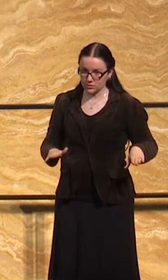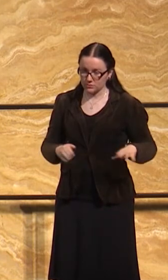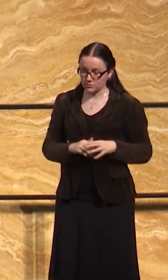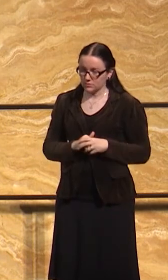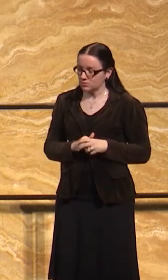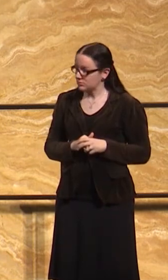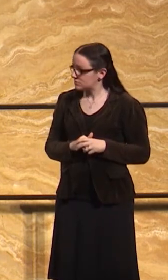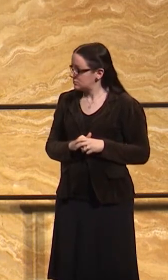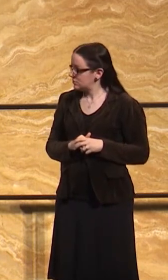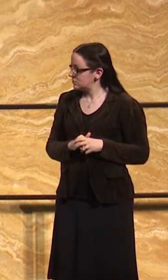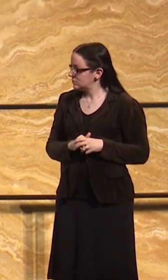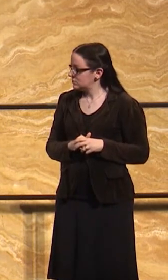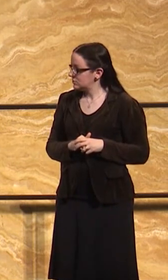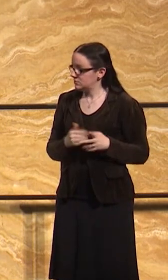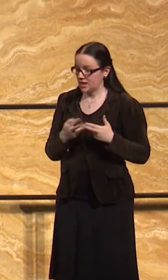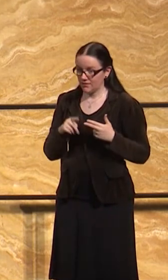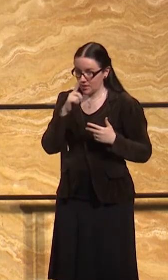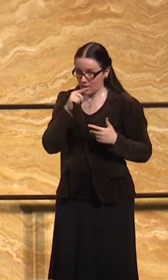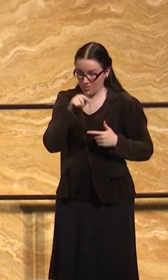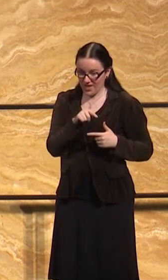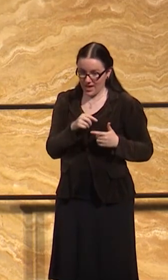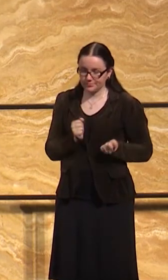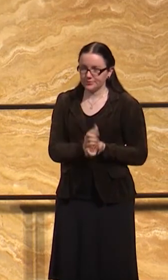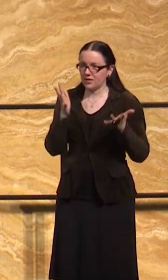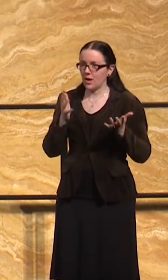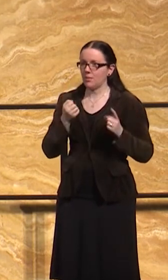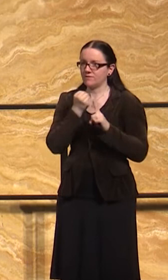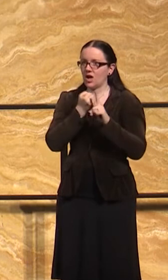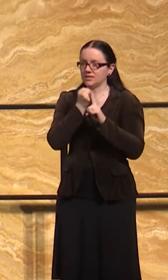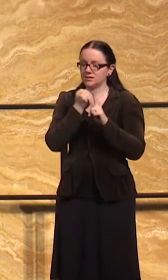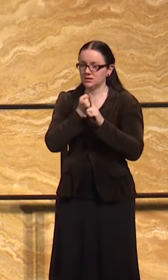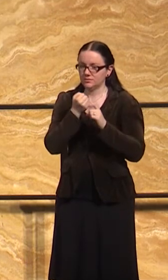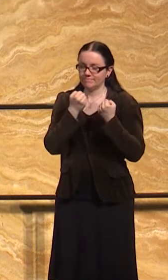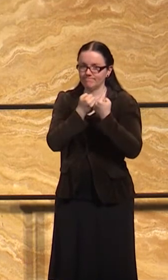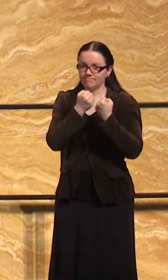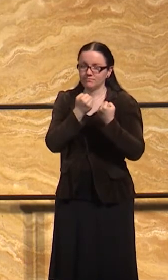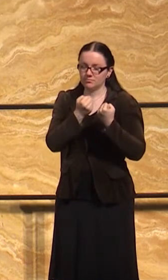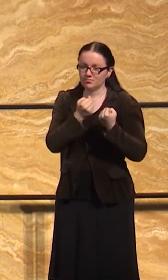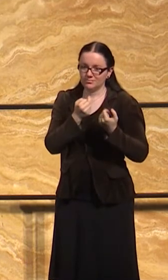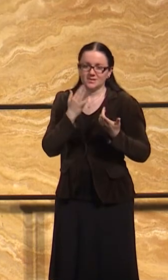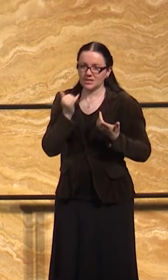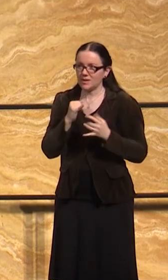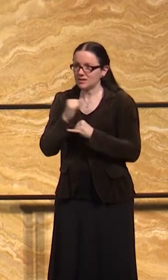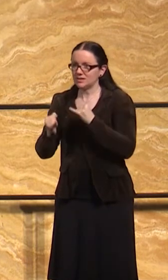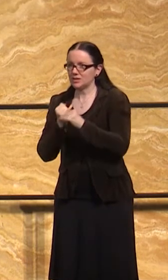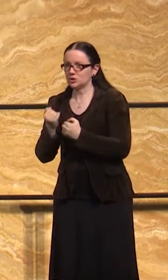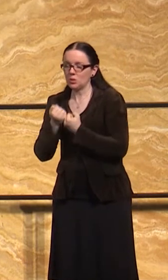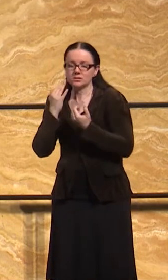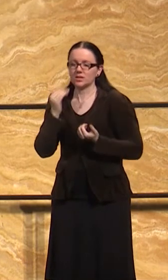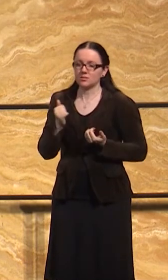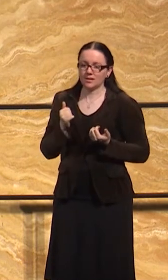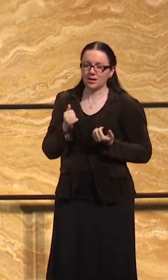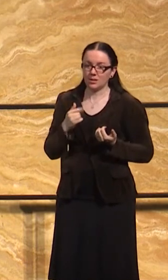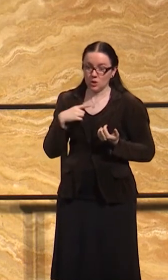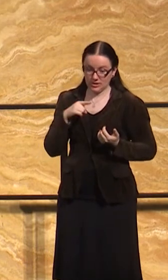people had given up fighting, no amount of international sympathy would have solved. People went on fighting and